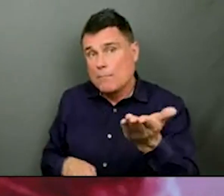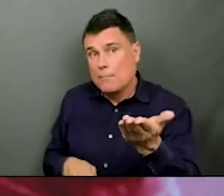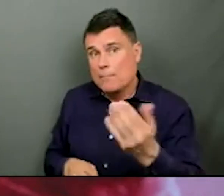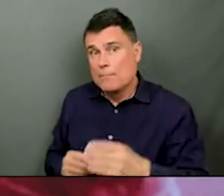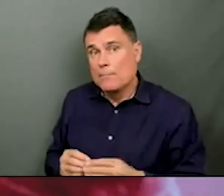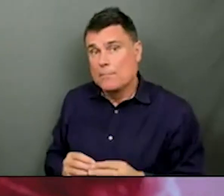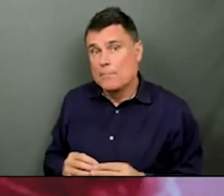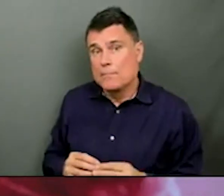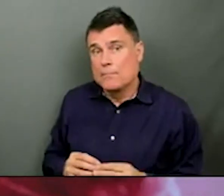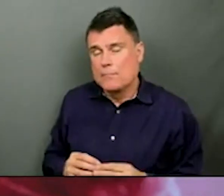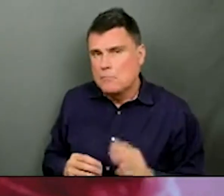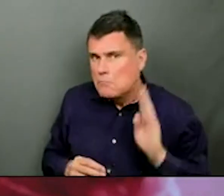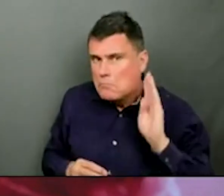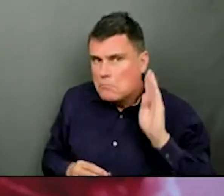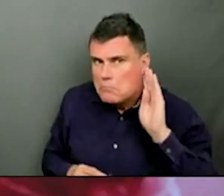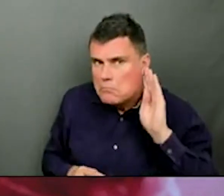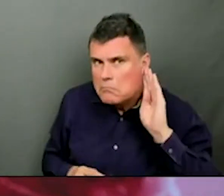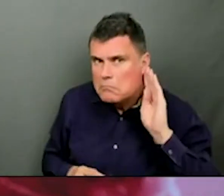Richard, are you there?